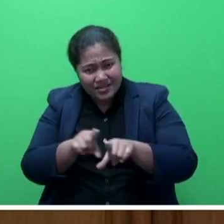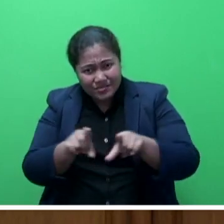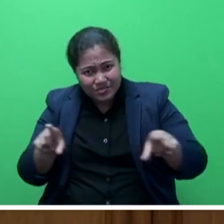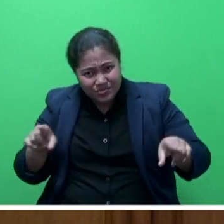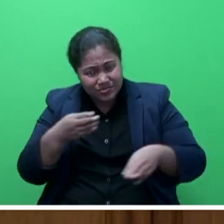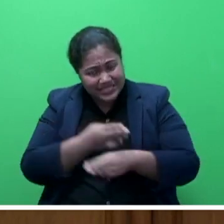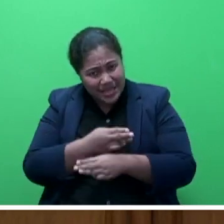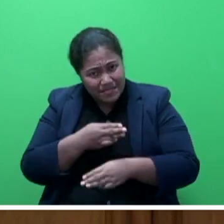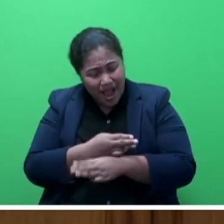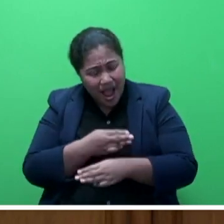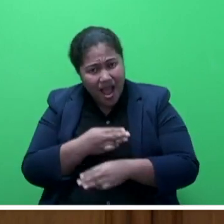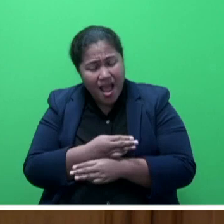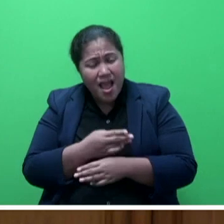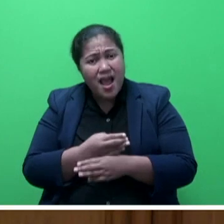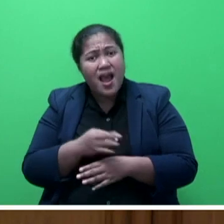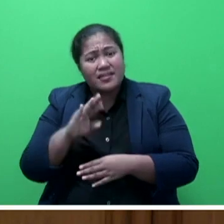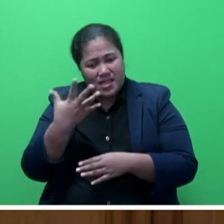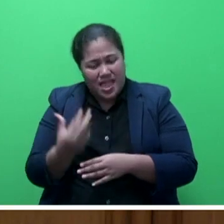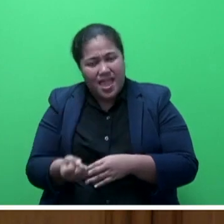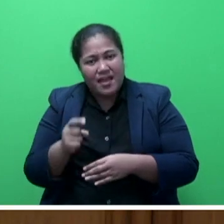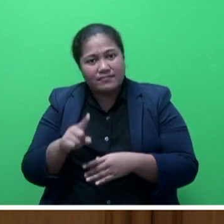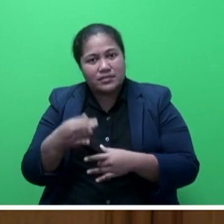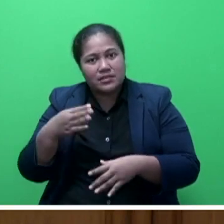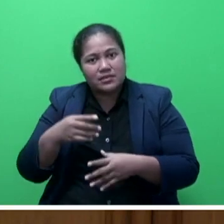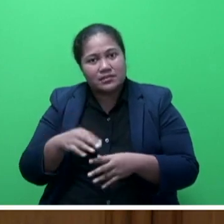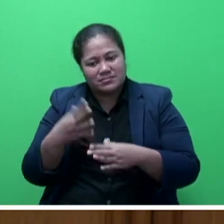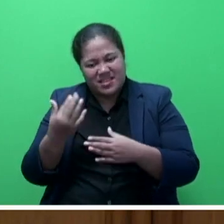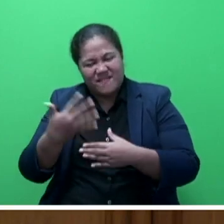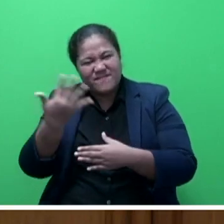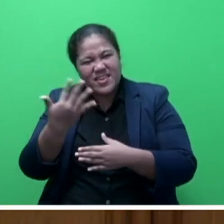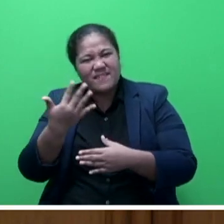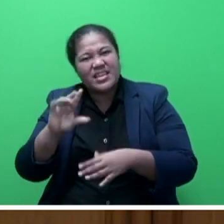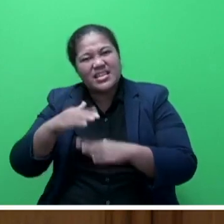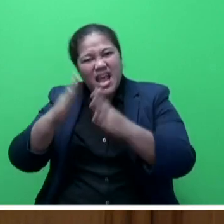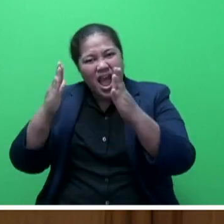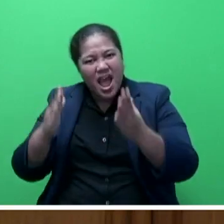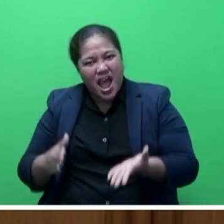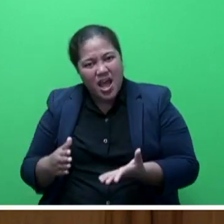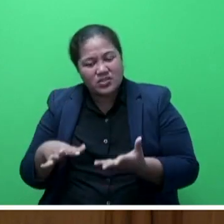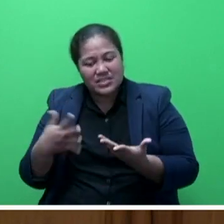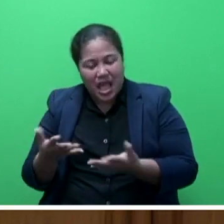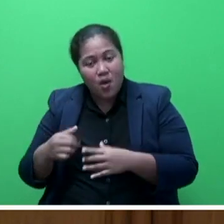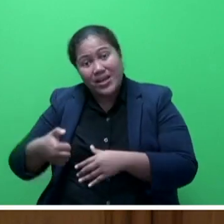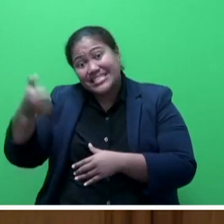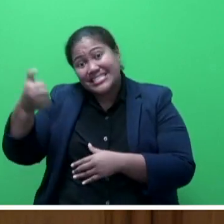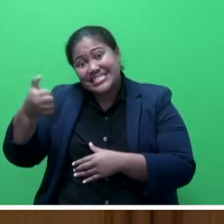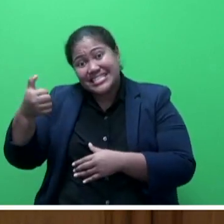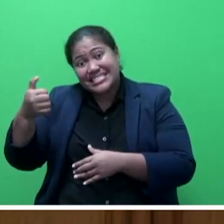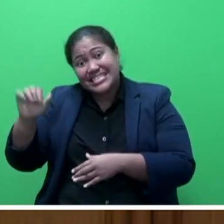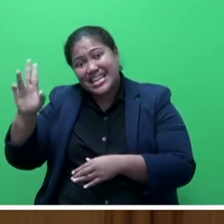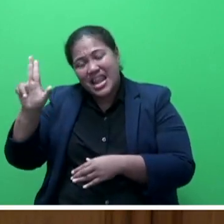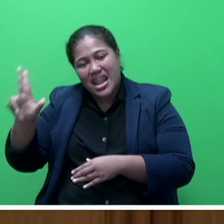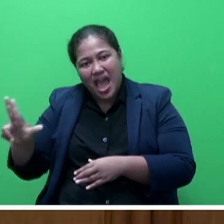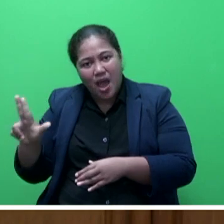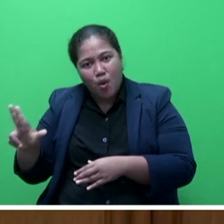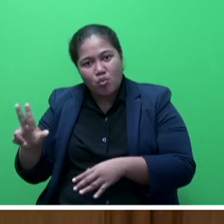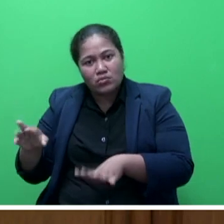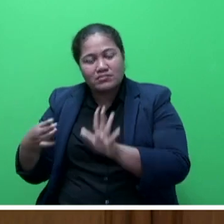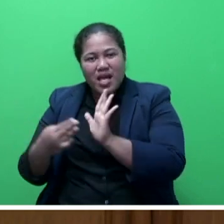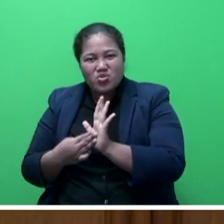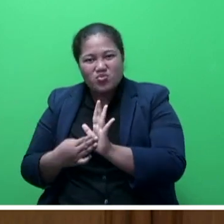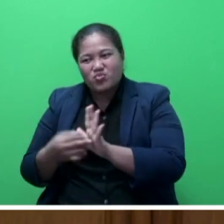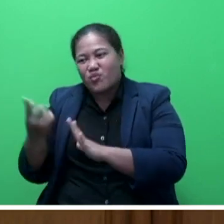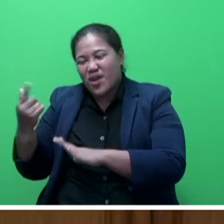where we have repurposed timber for 15 houses, 16 in Matuku, 11 in Totoya, and 15